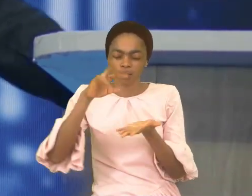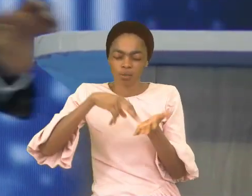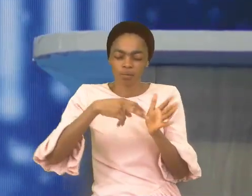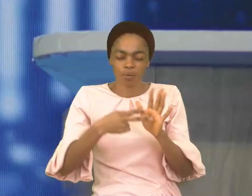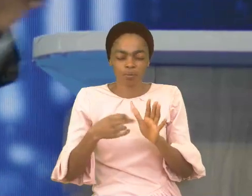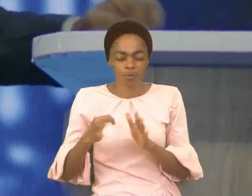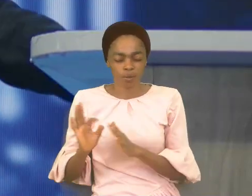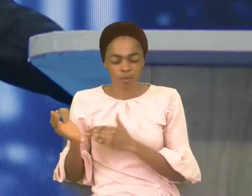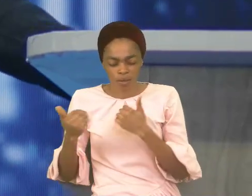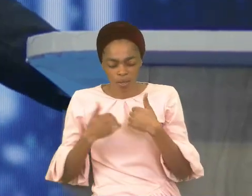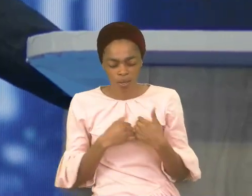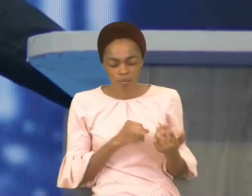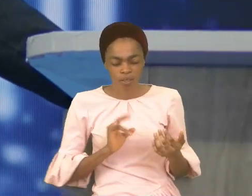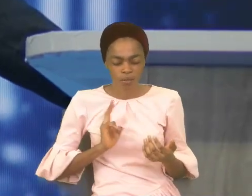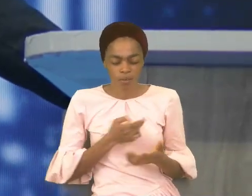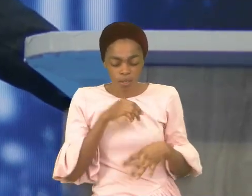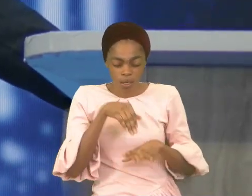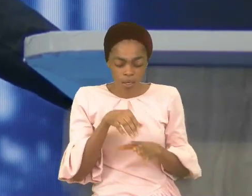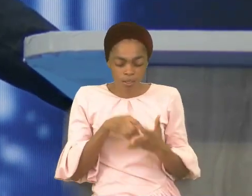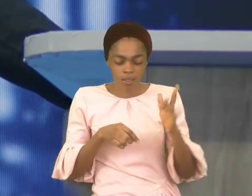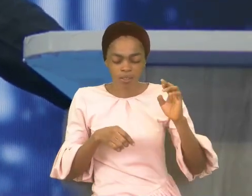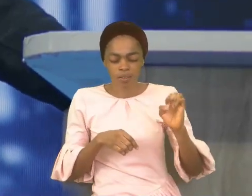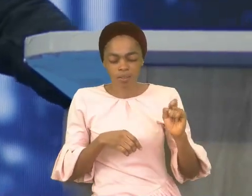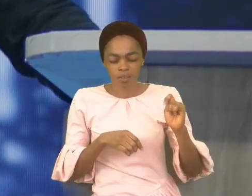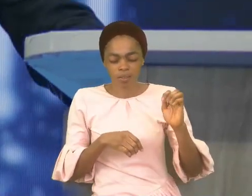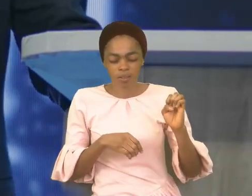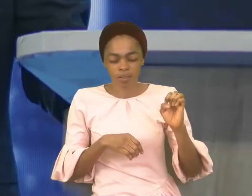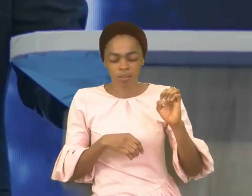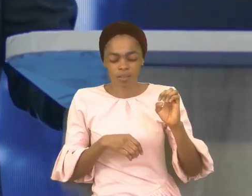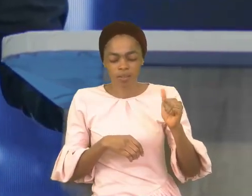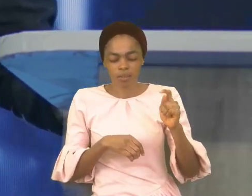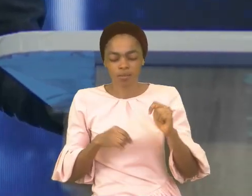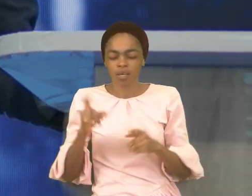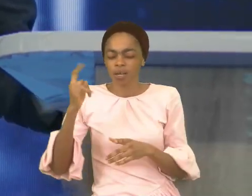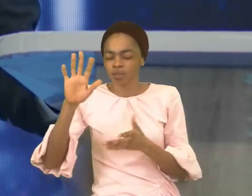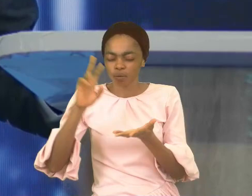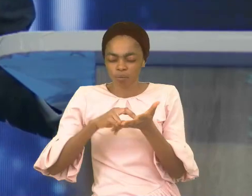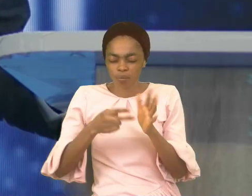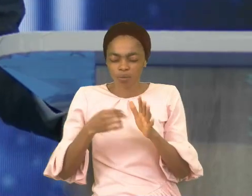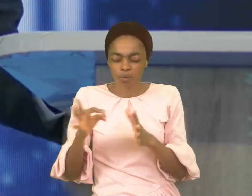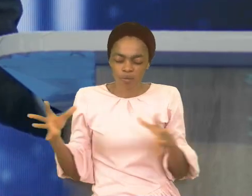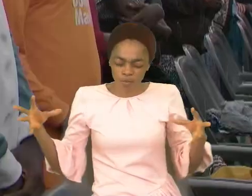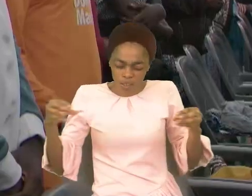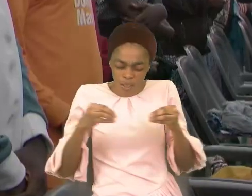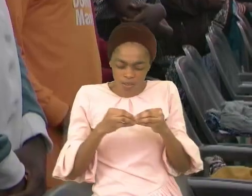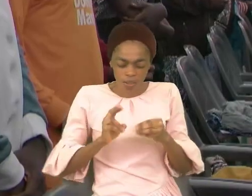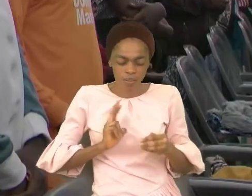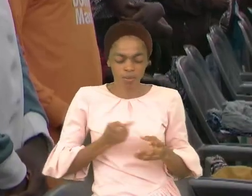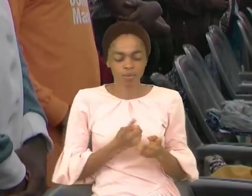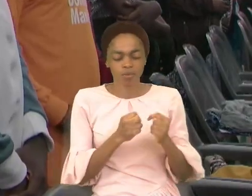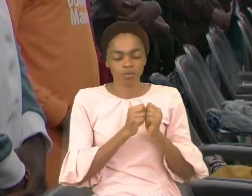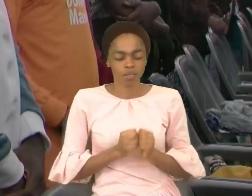purpose of gathering us together, hearing your word, will be fulfilled in Jesus' name.